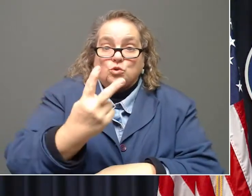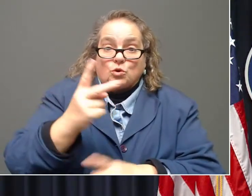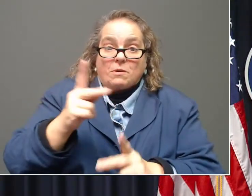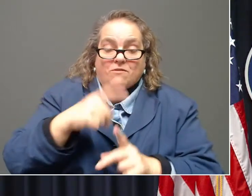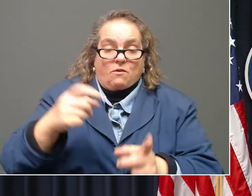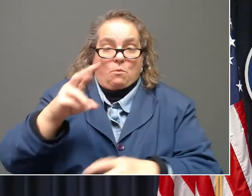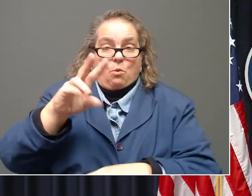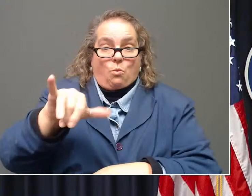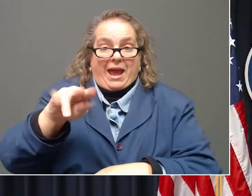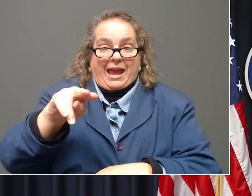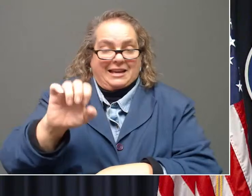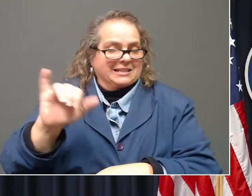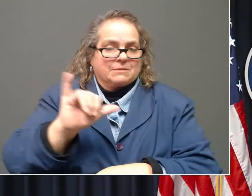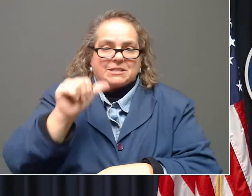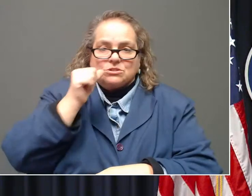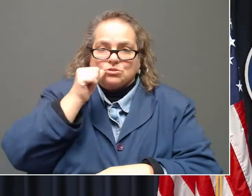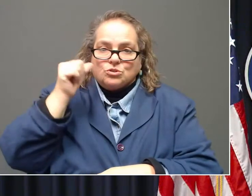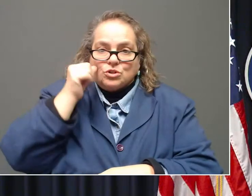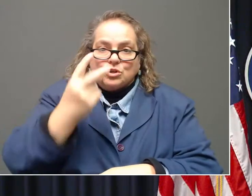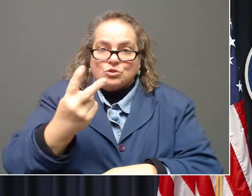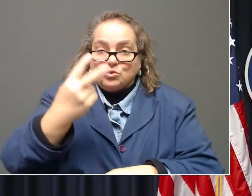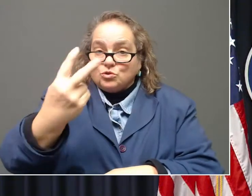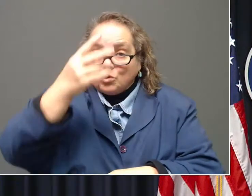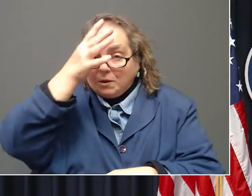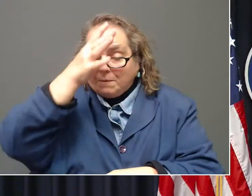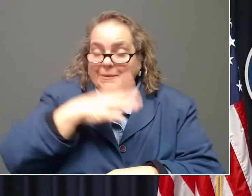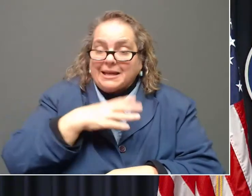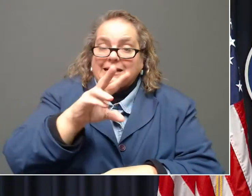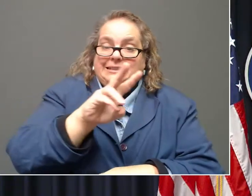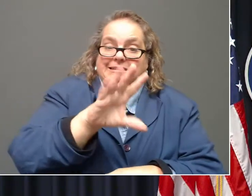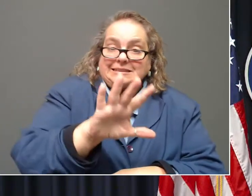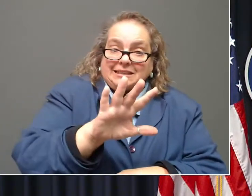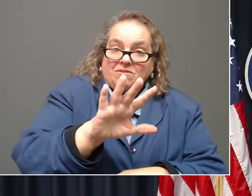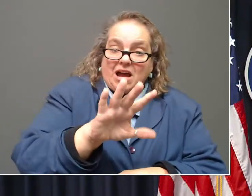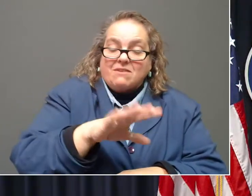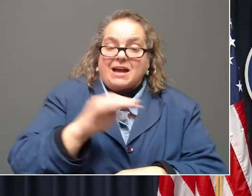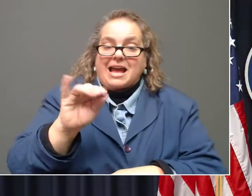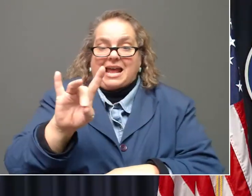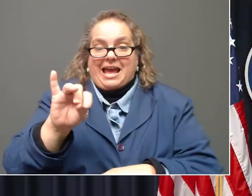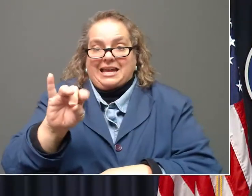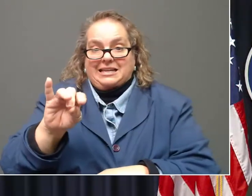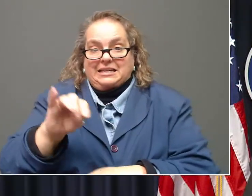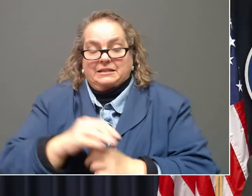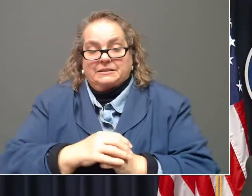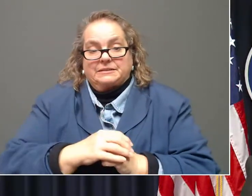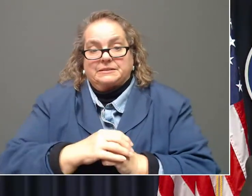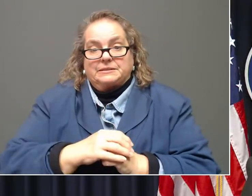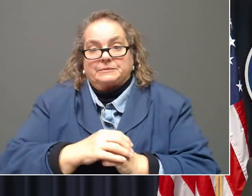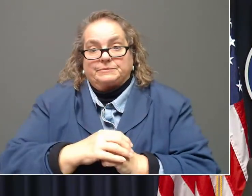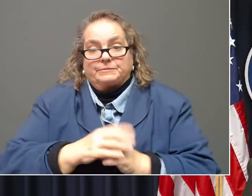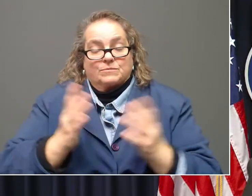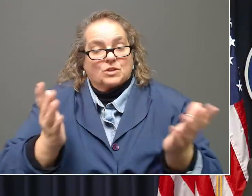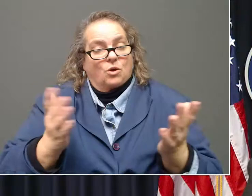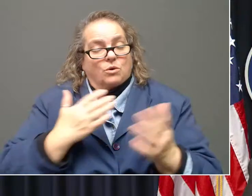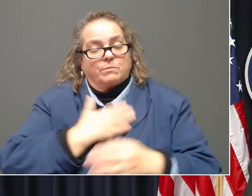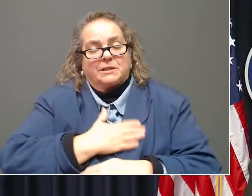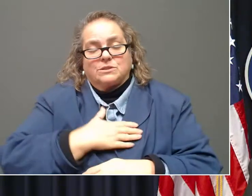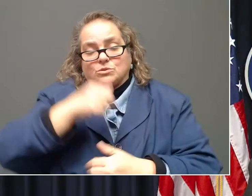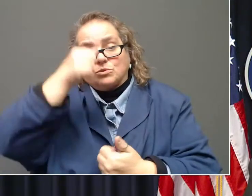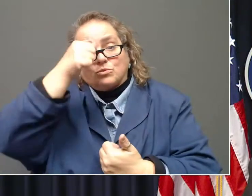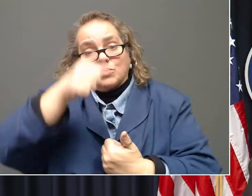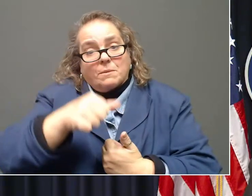and 79. The 2 men were 73 and 89. 2 individuals in Pulaski County, a 69-year-old woman